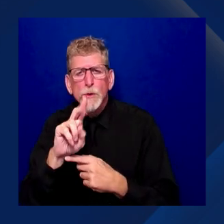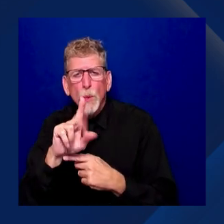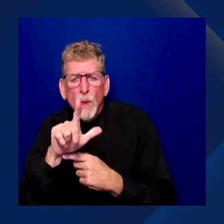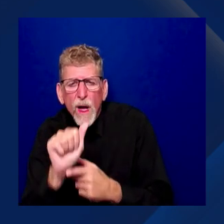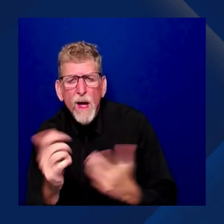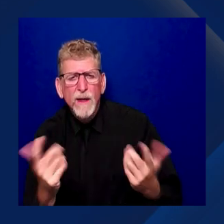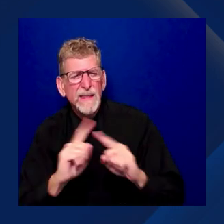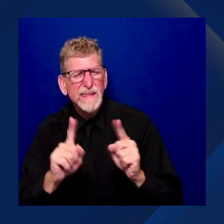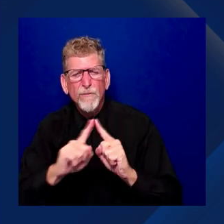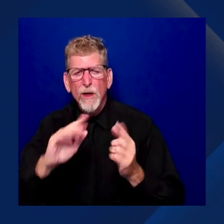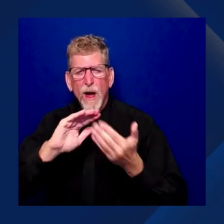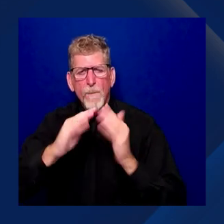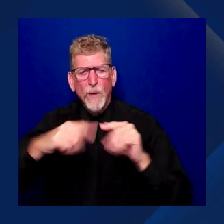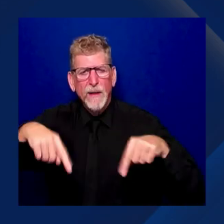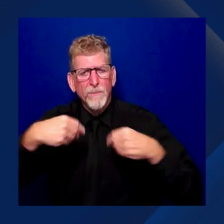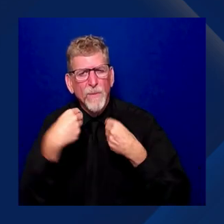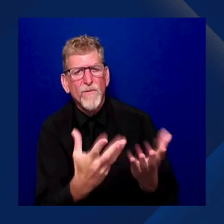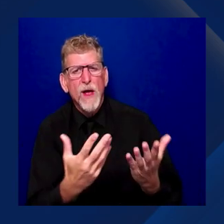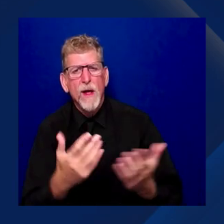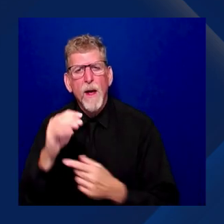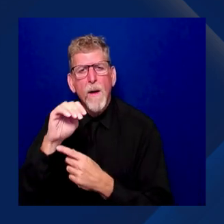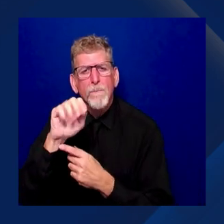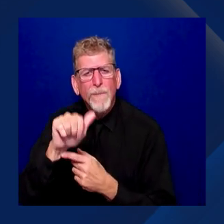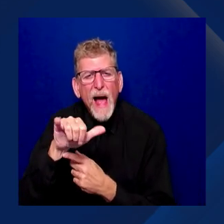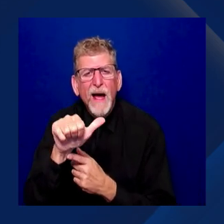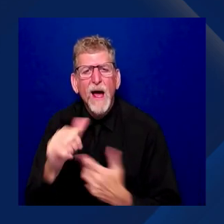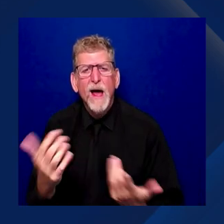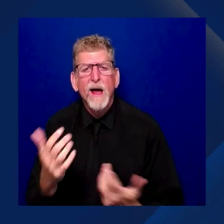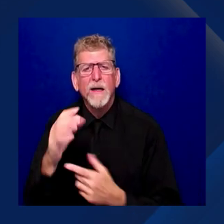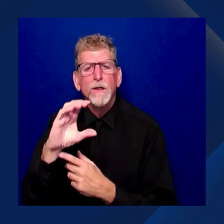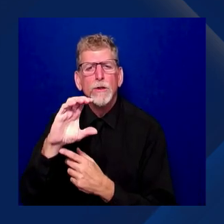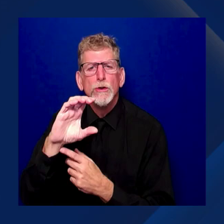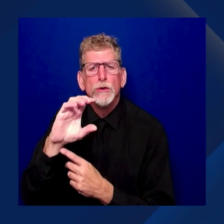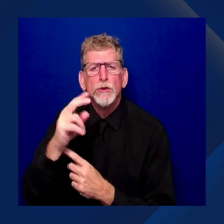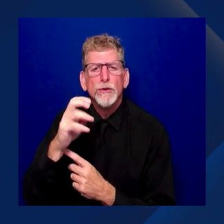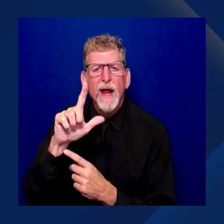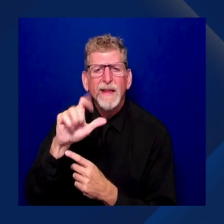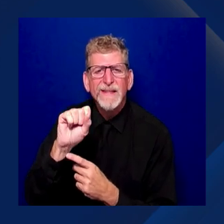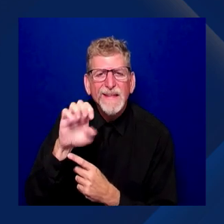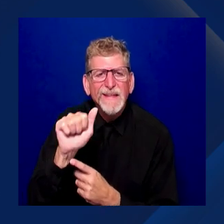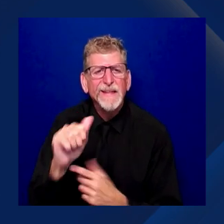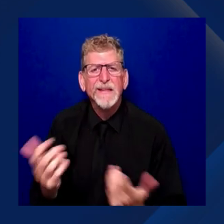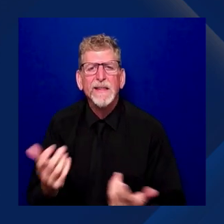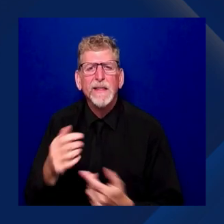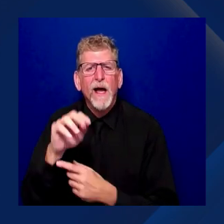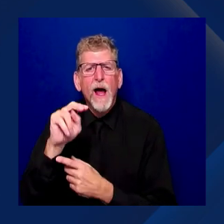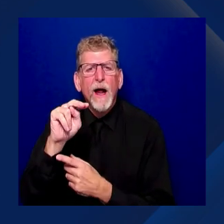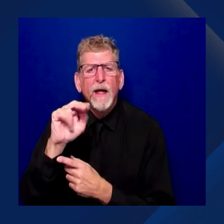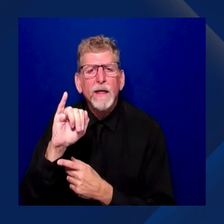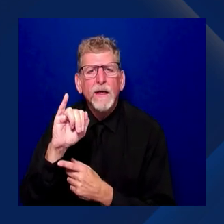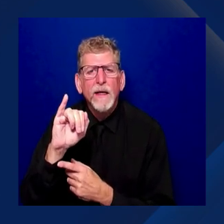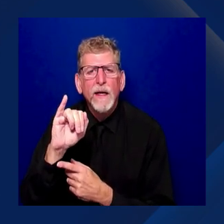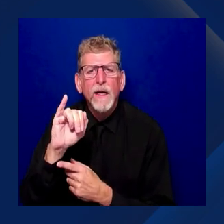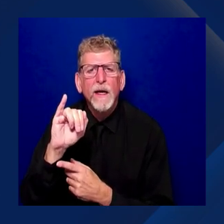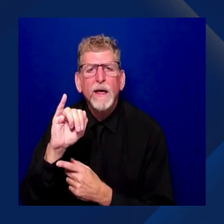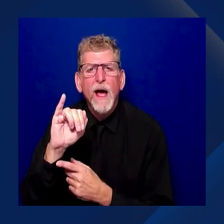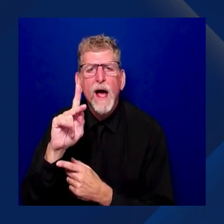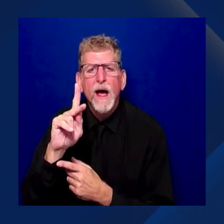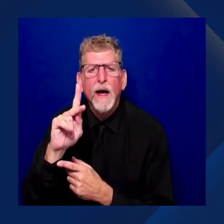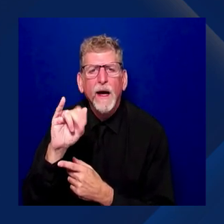to Stephanie and Nikita, making sure that we're offsetting the cost of doula experiences for